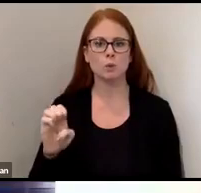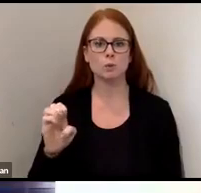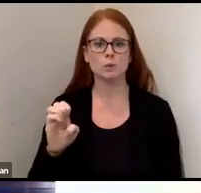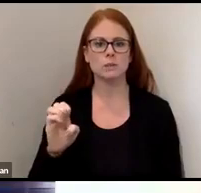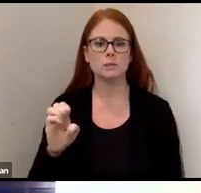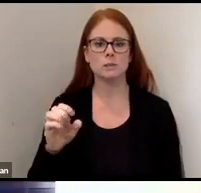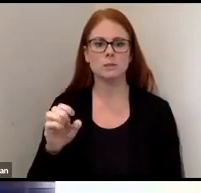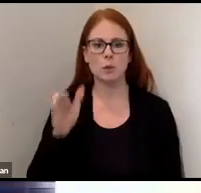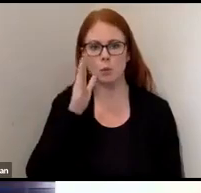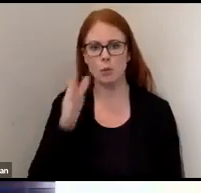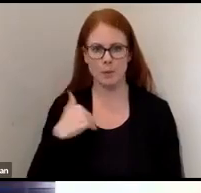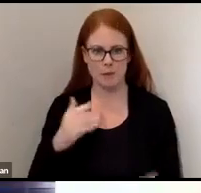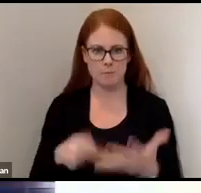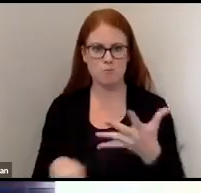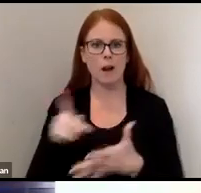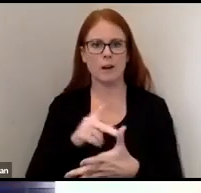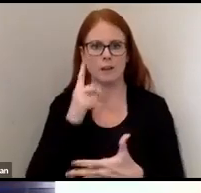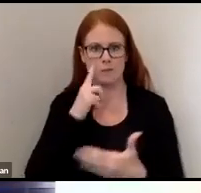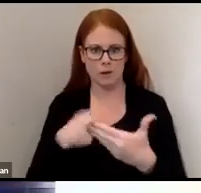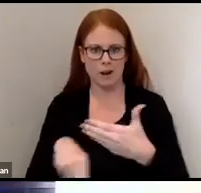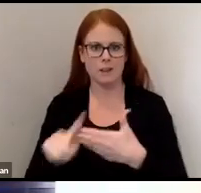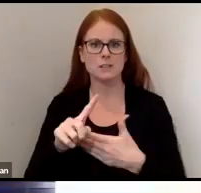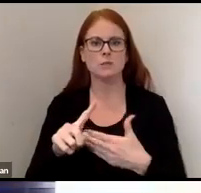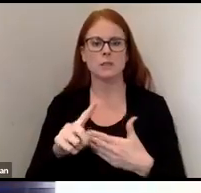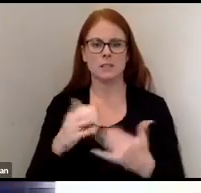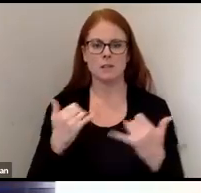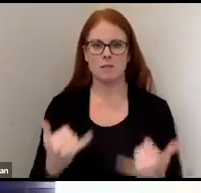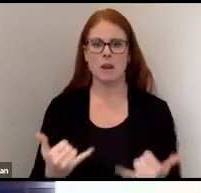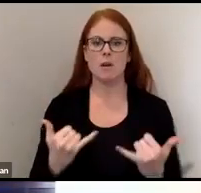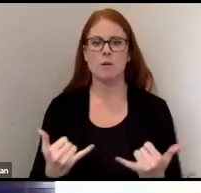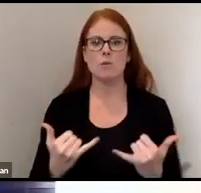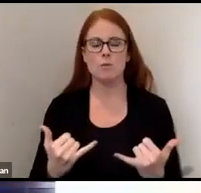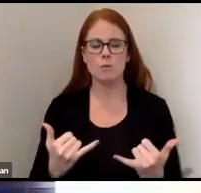will be our priority for next week.